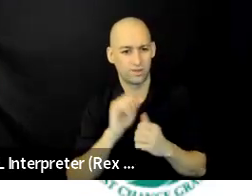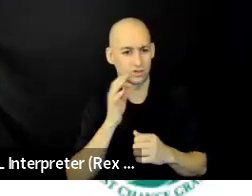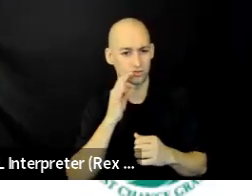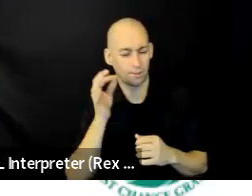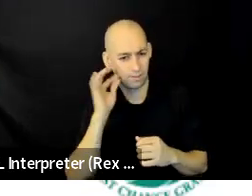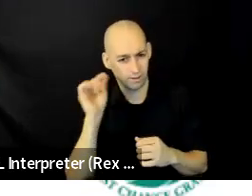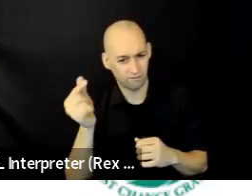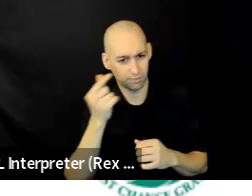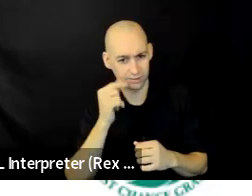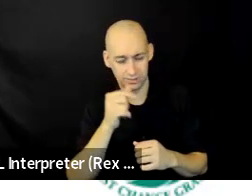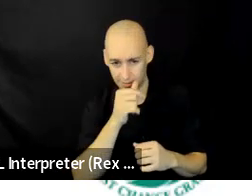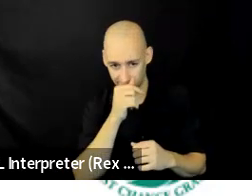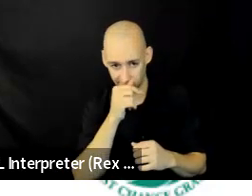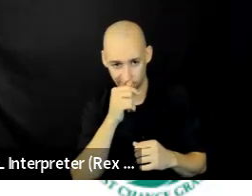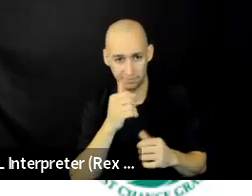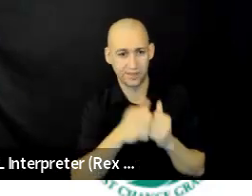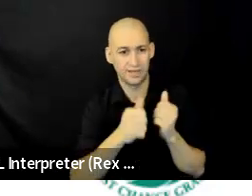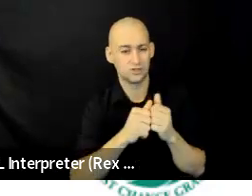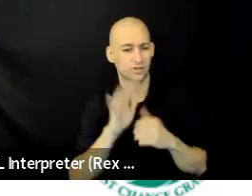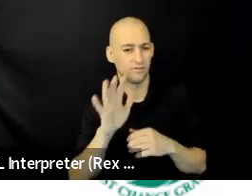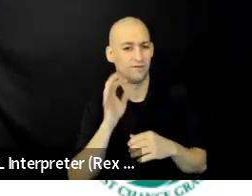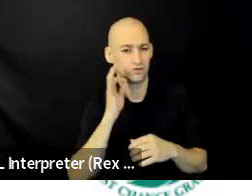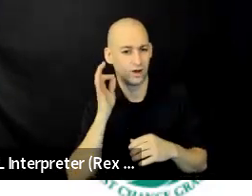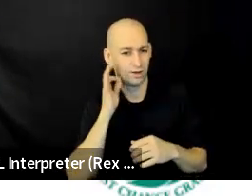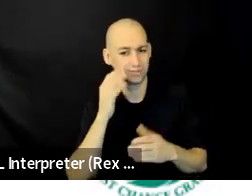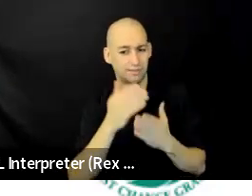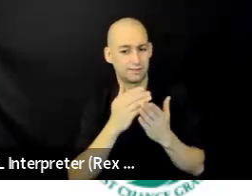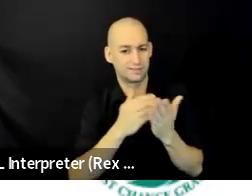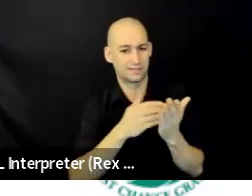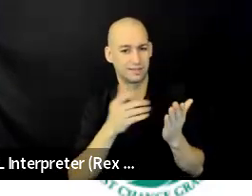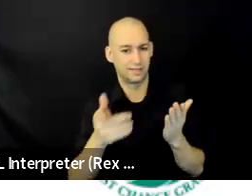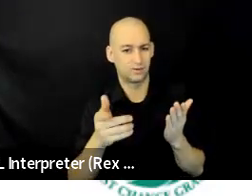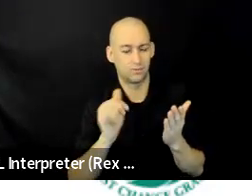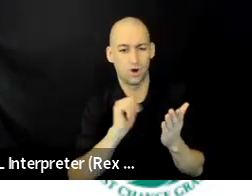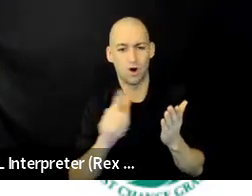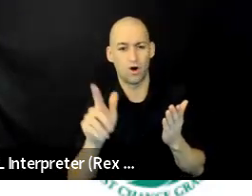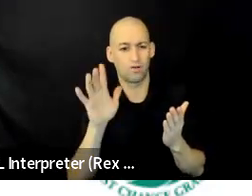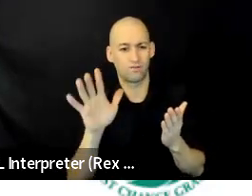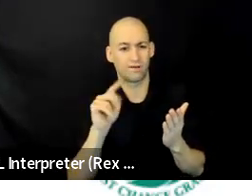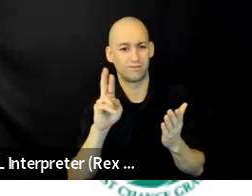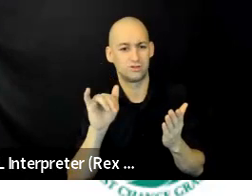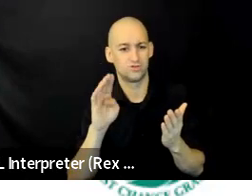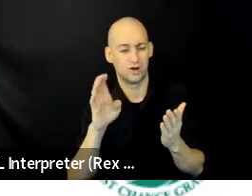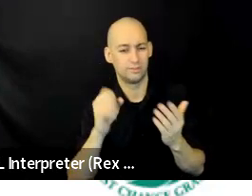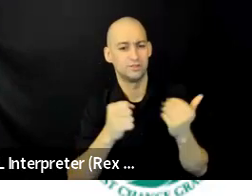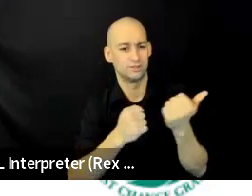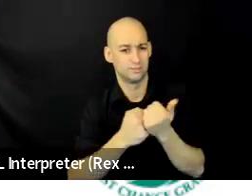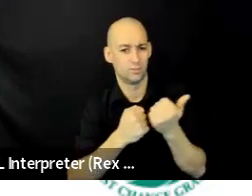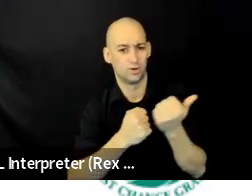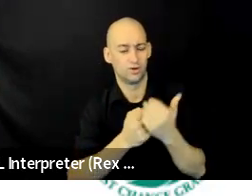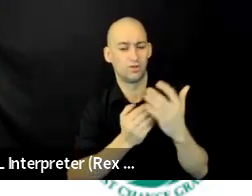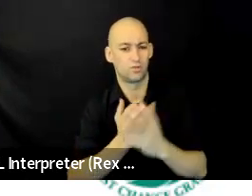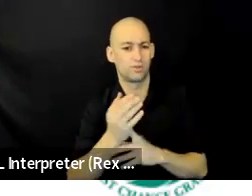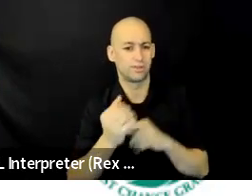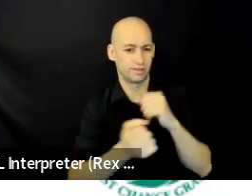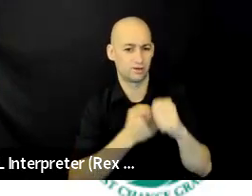the 5 tribes involved listed here. All 5 tribes have been supportive of the project over the years. And one of the great